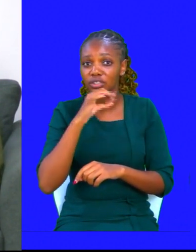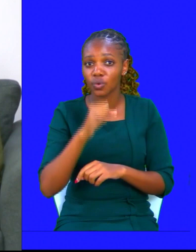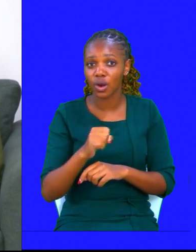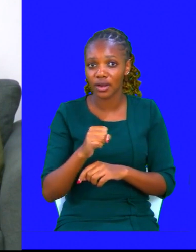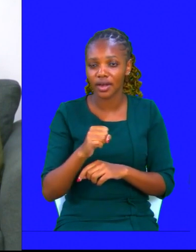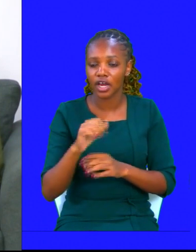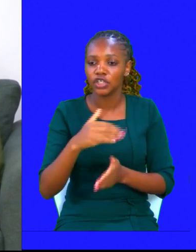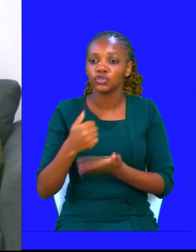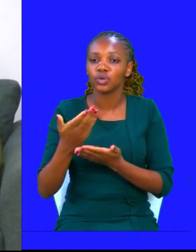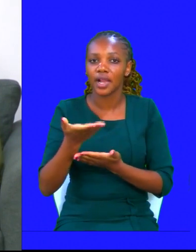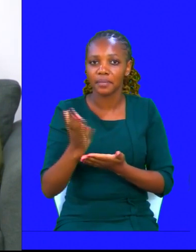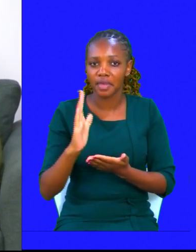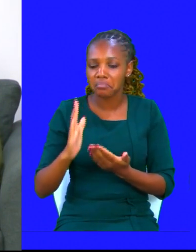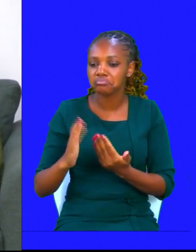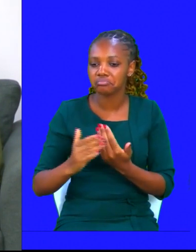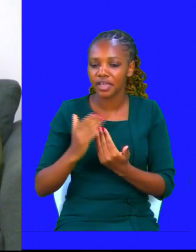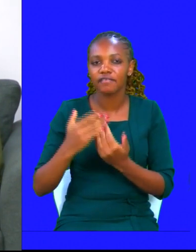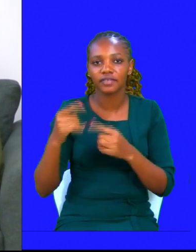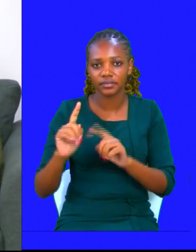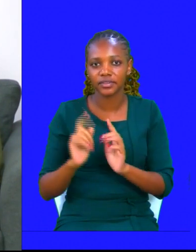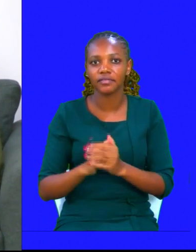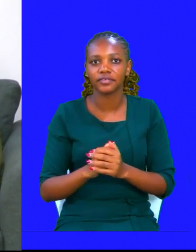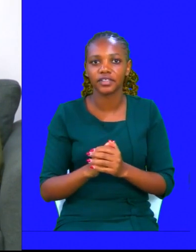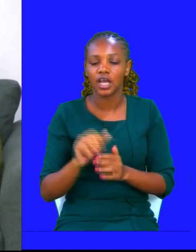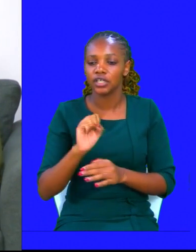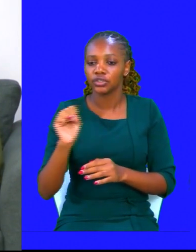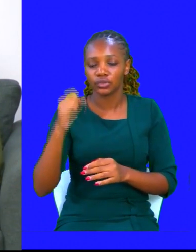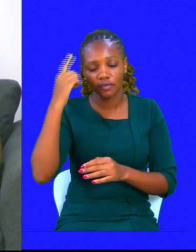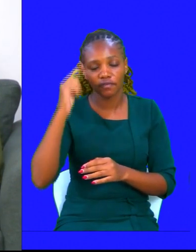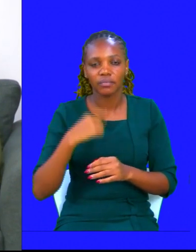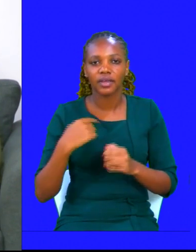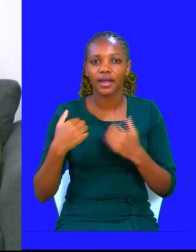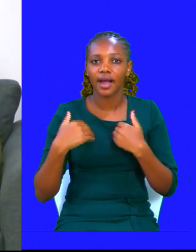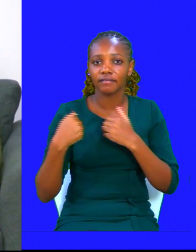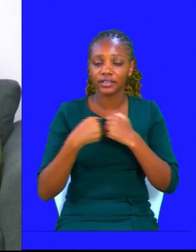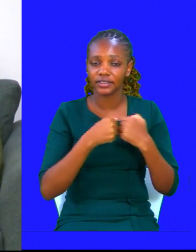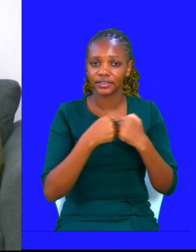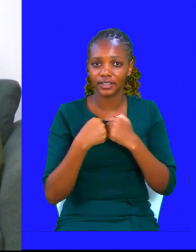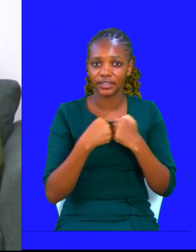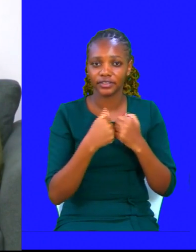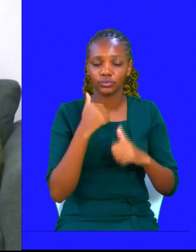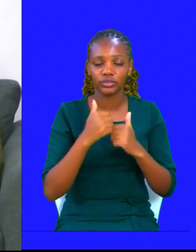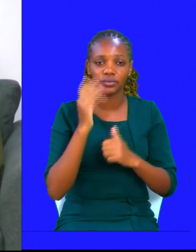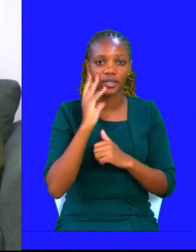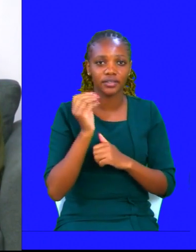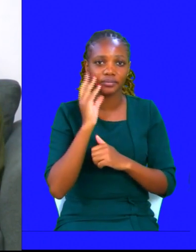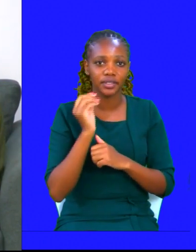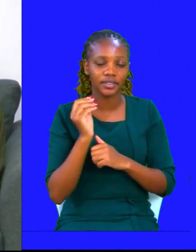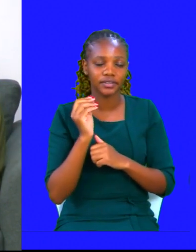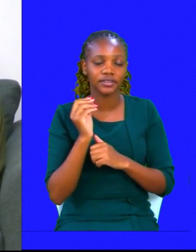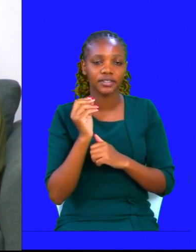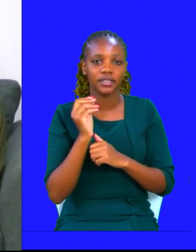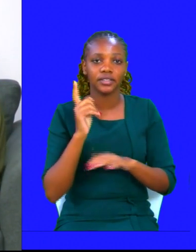who will be able to check up on them and mentor them. So personally, I would say the challenge that I really experienced when I